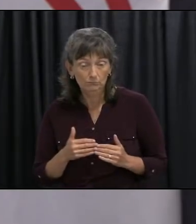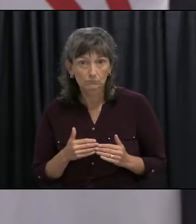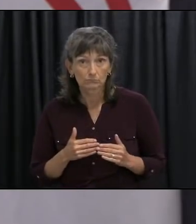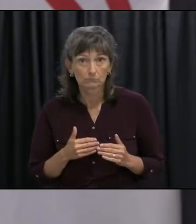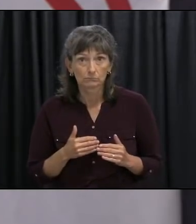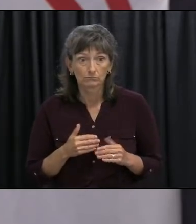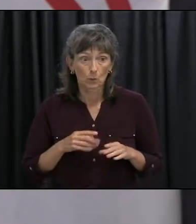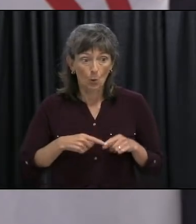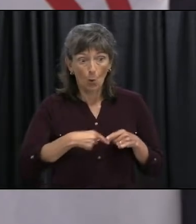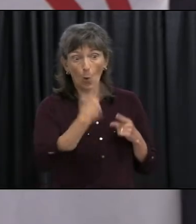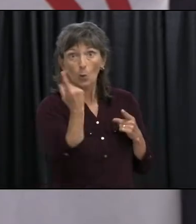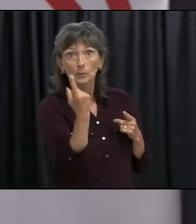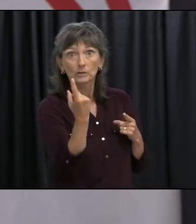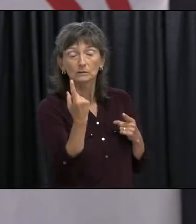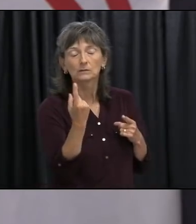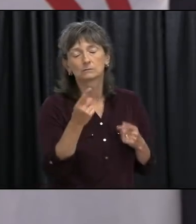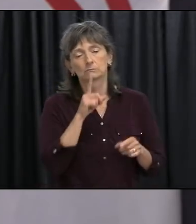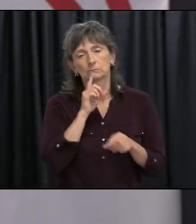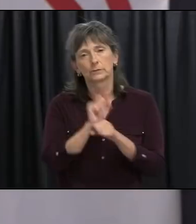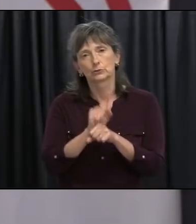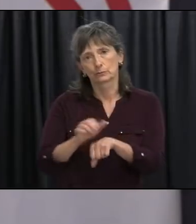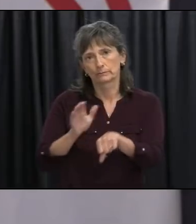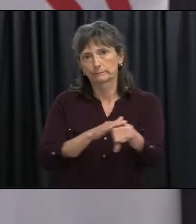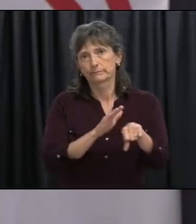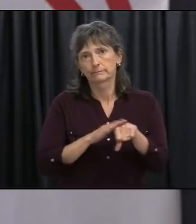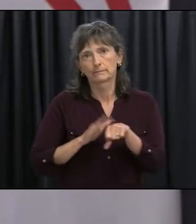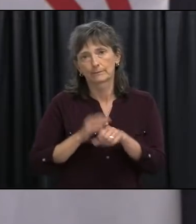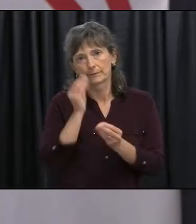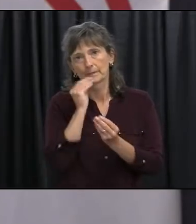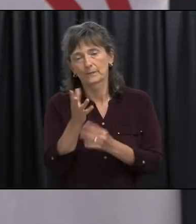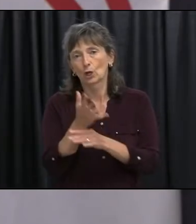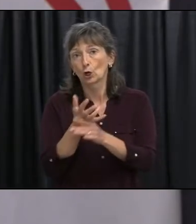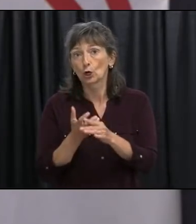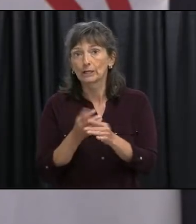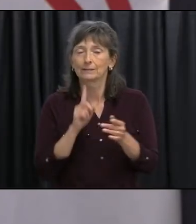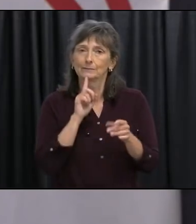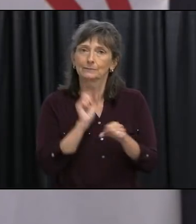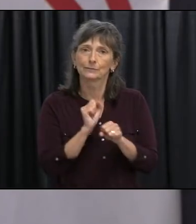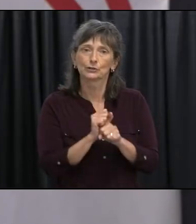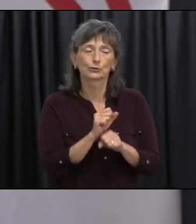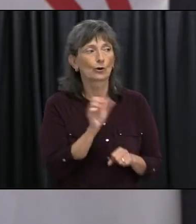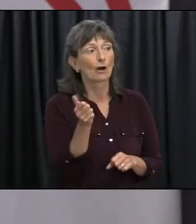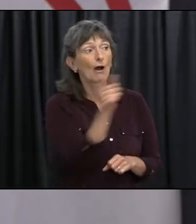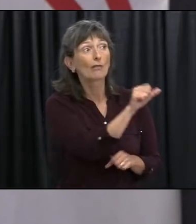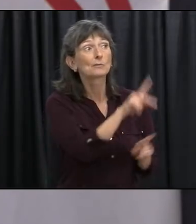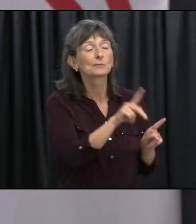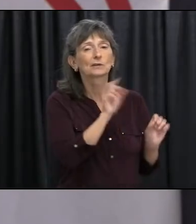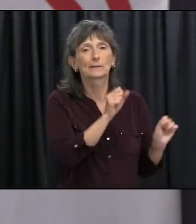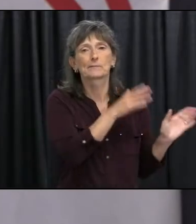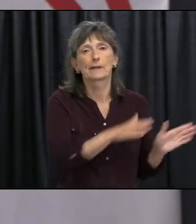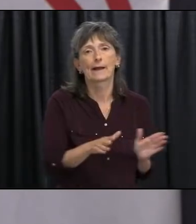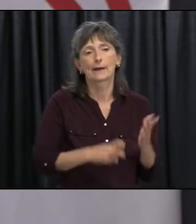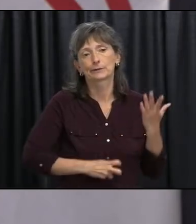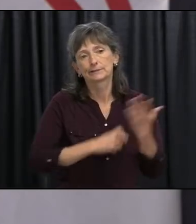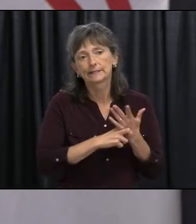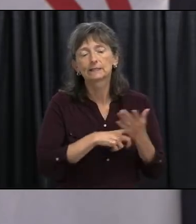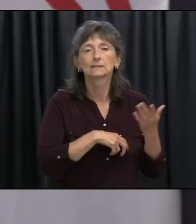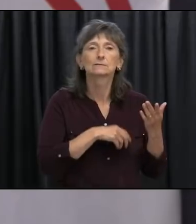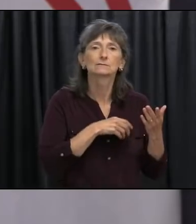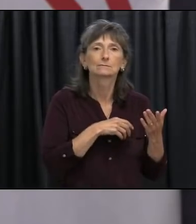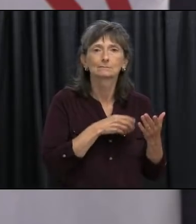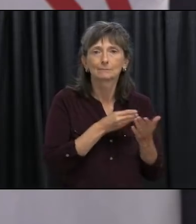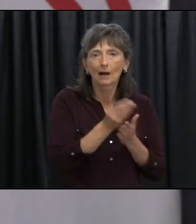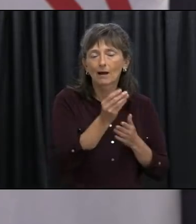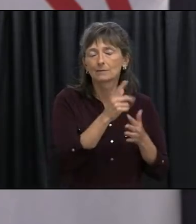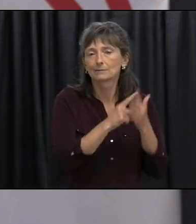of an opportunity to actually plan their visit to Newfoundland and Labrador. This is a difficult time for us in our province. Typically we're a